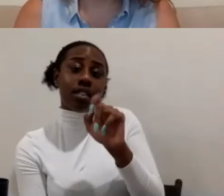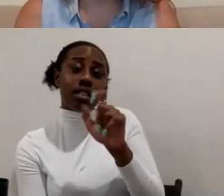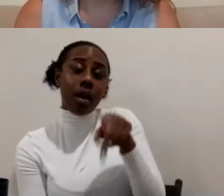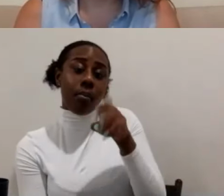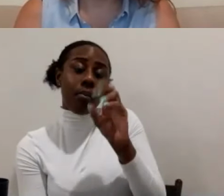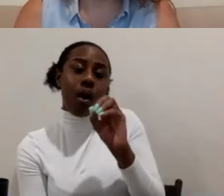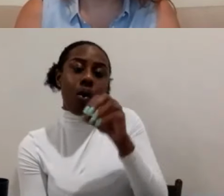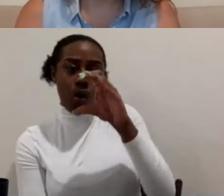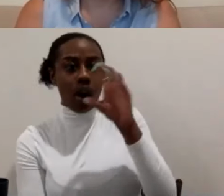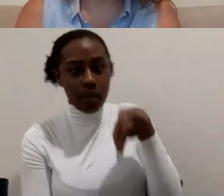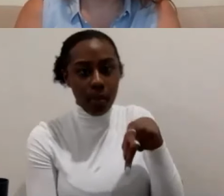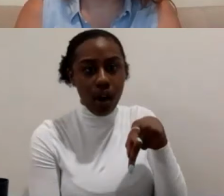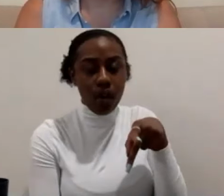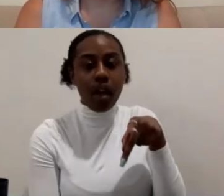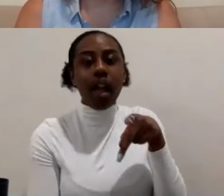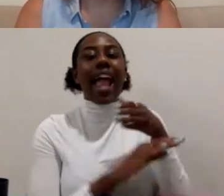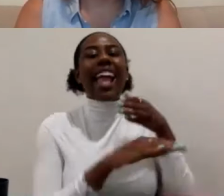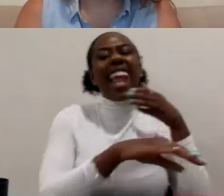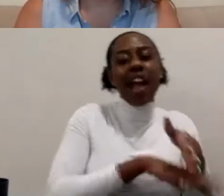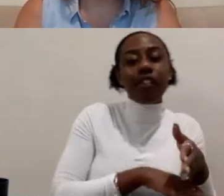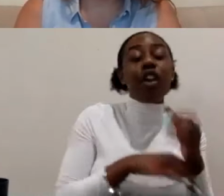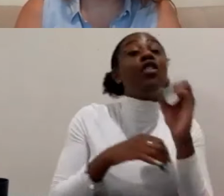a timeline scavenger hunt.